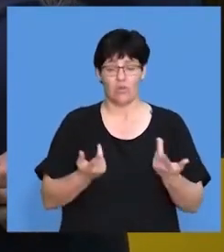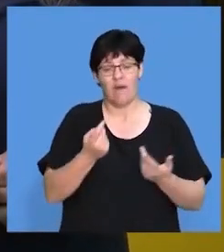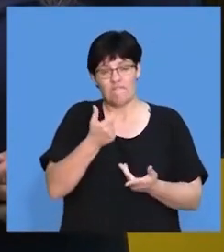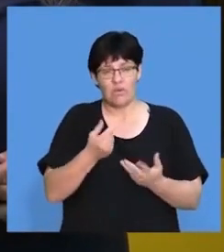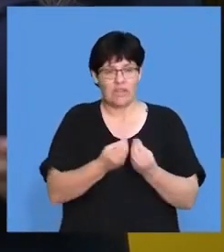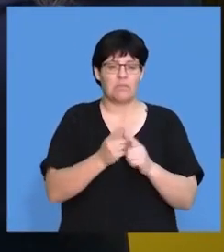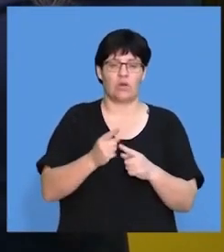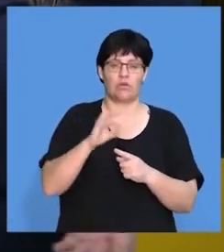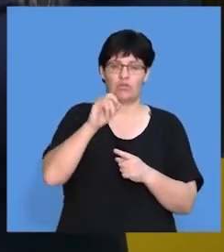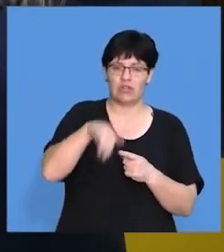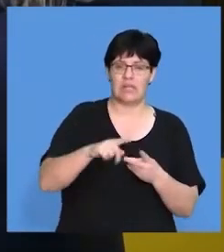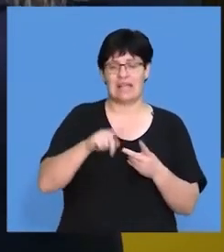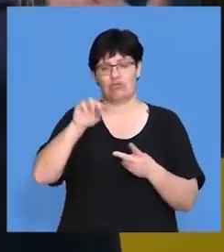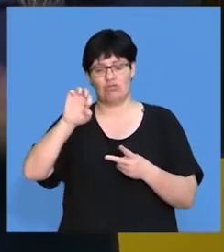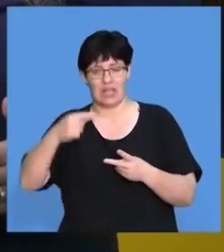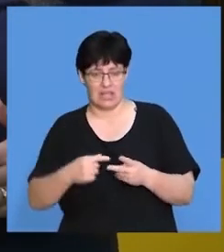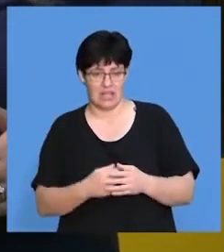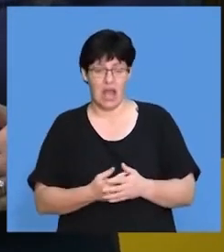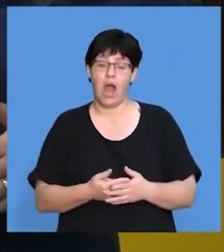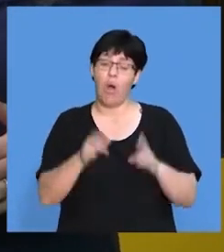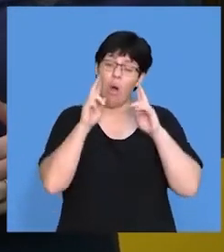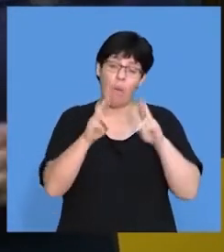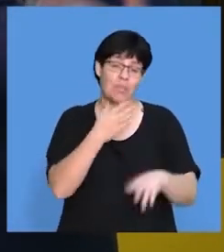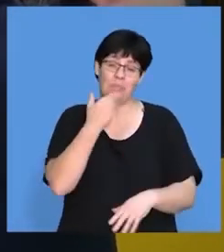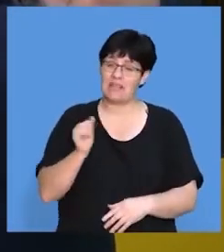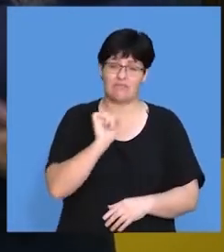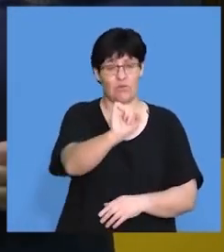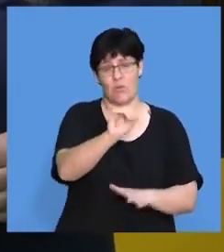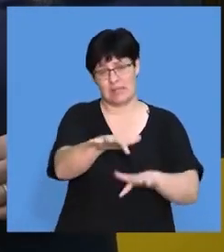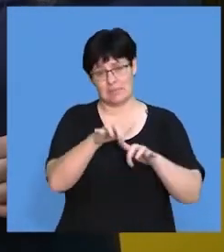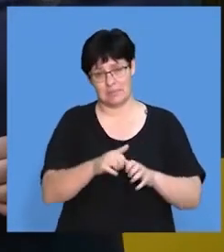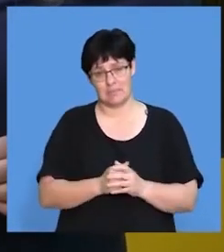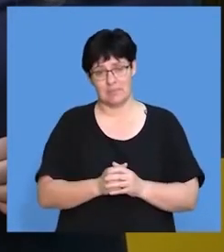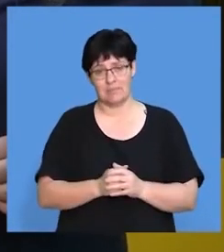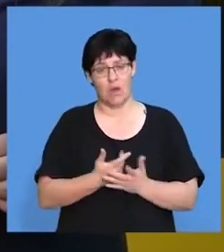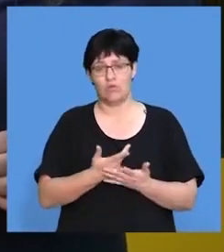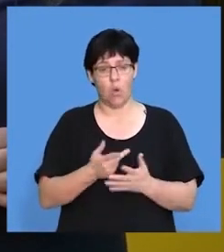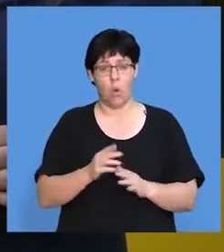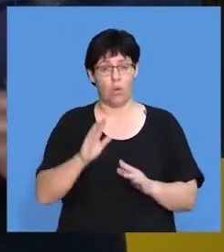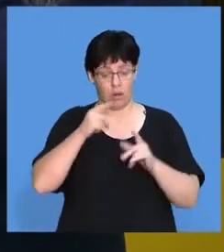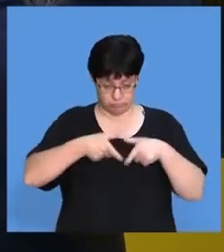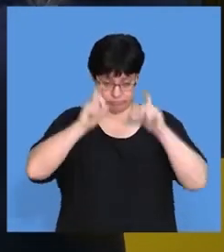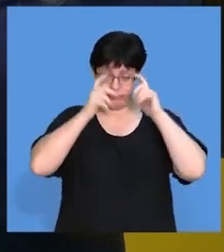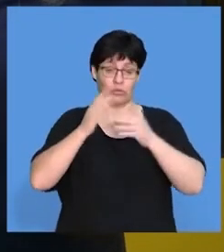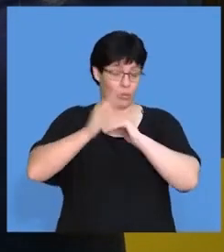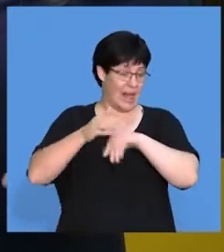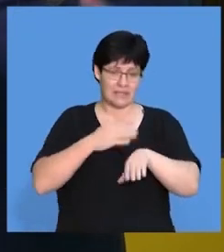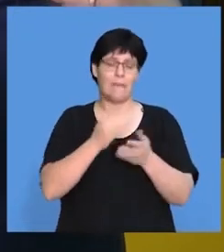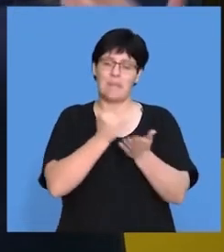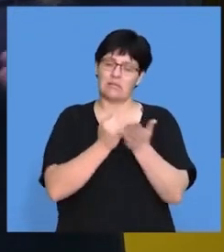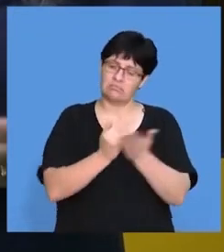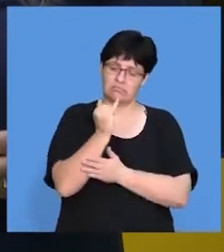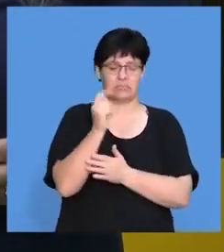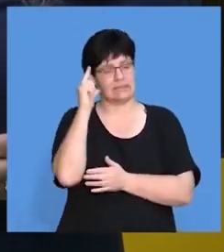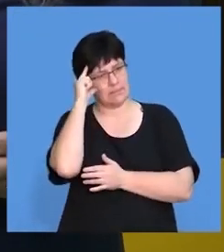learn a few things about geometry and trig. I wish you all the best for your exams. Don't stay up too late,